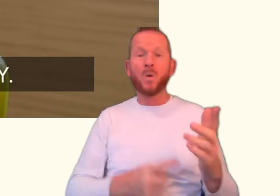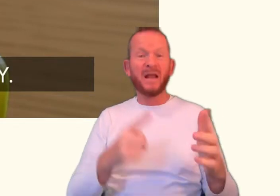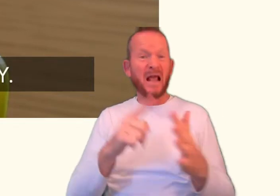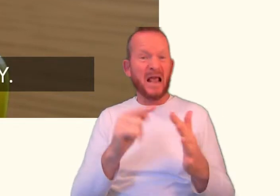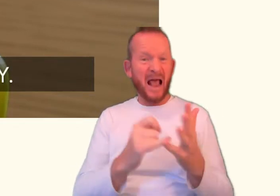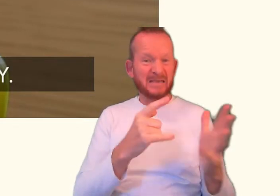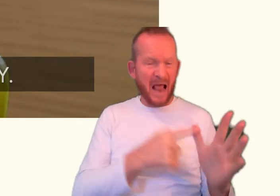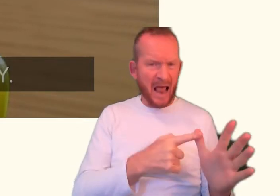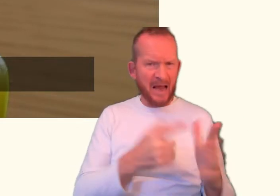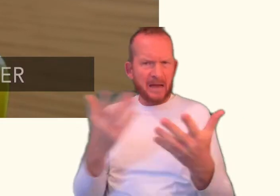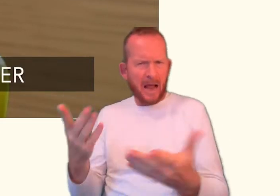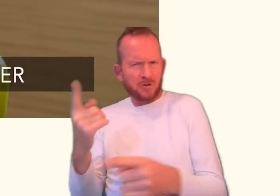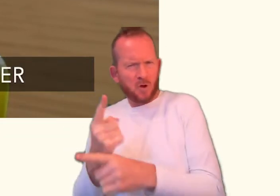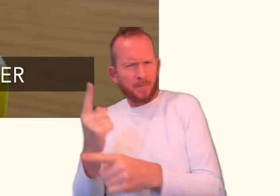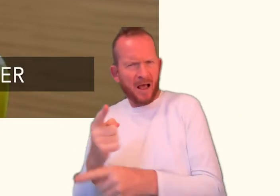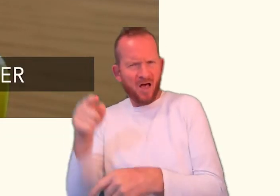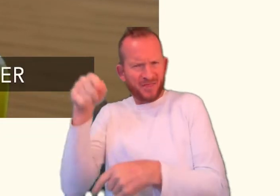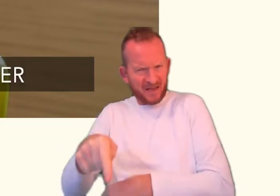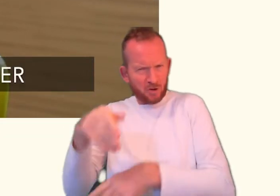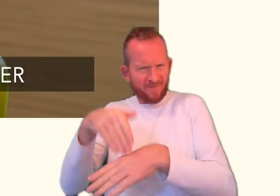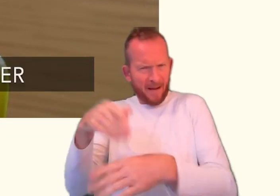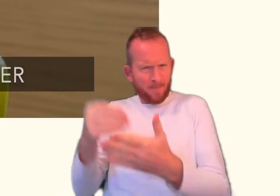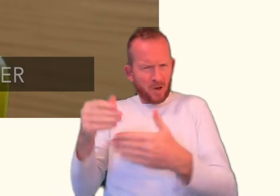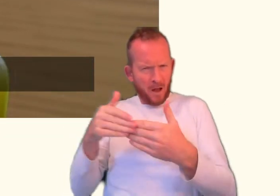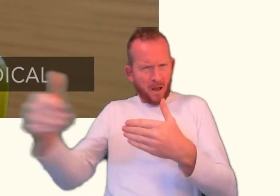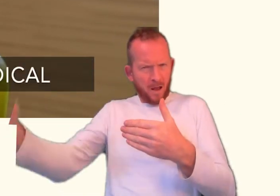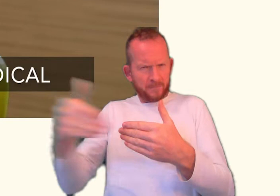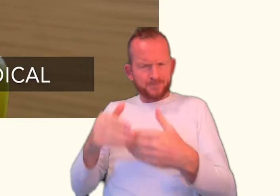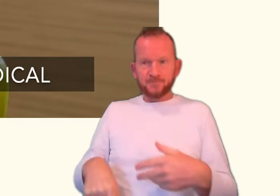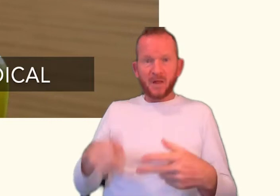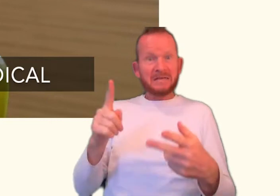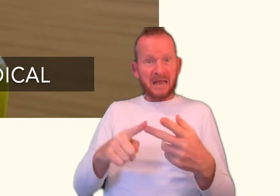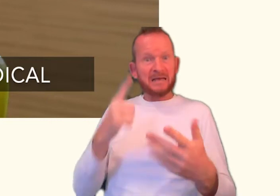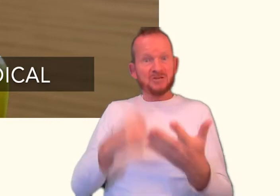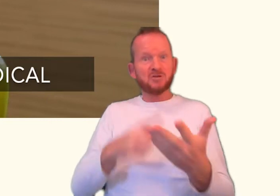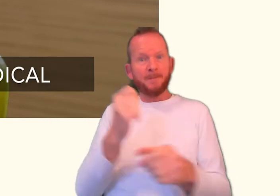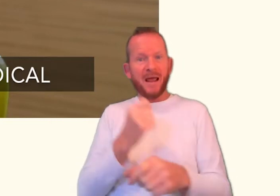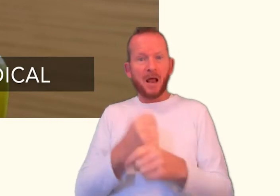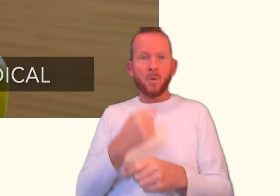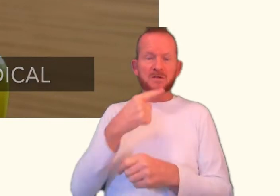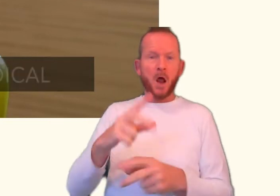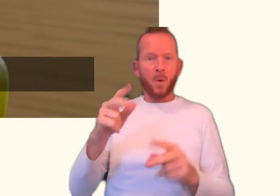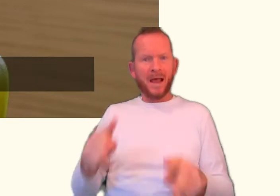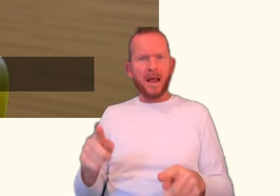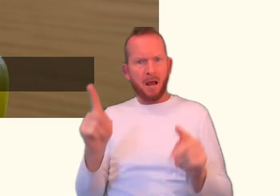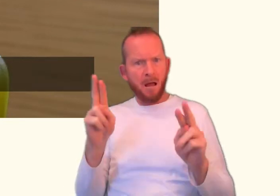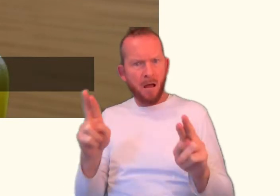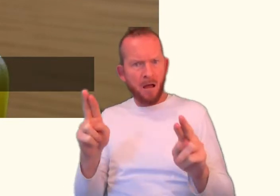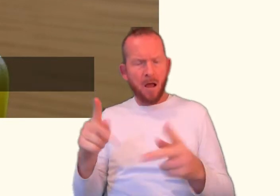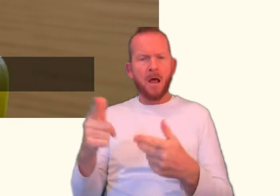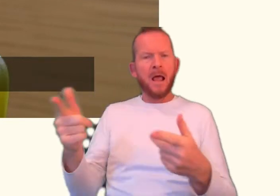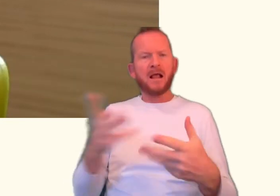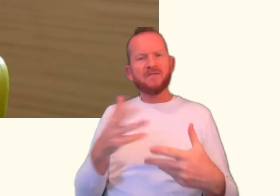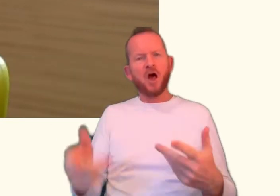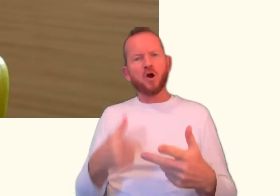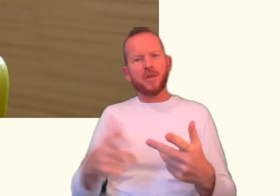about it could affect your money. So we thought, right, second decision maker would say, okay, that's, you know, fine, give her another medical or a